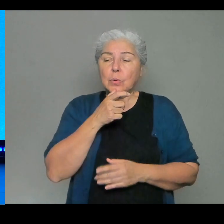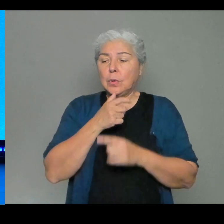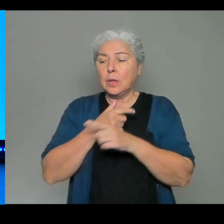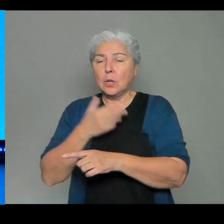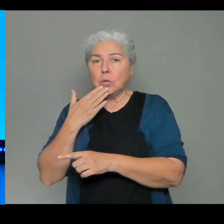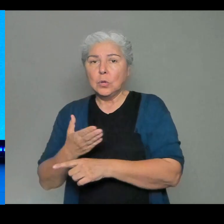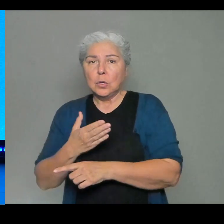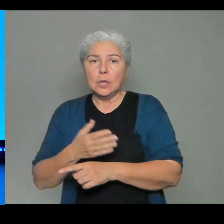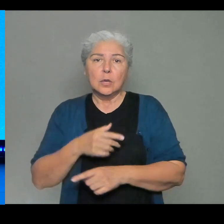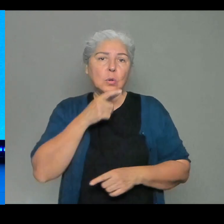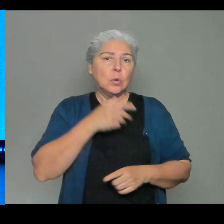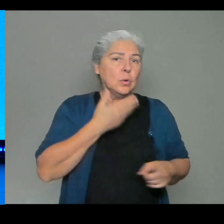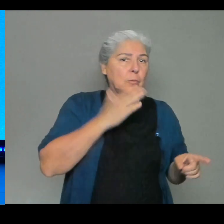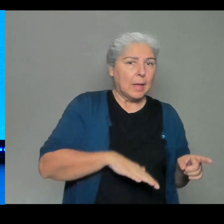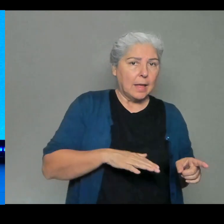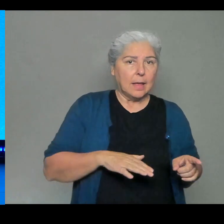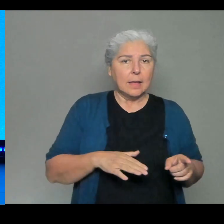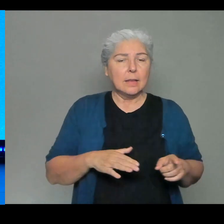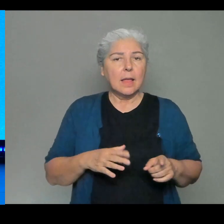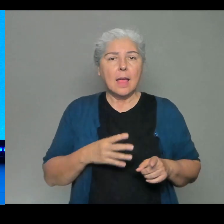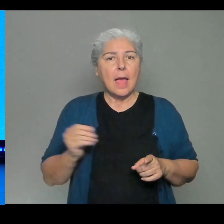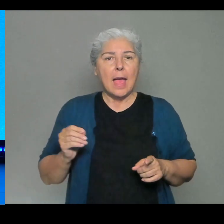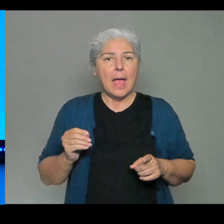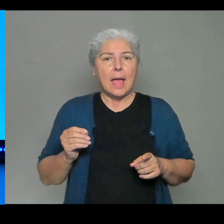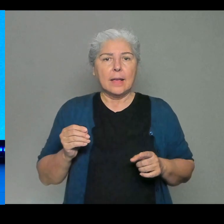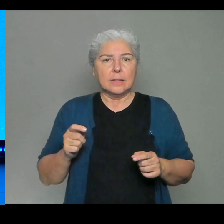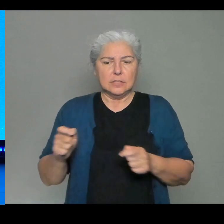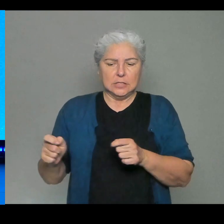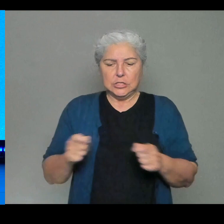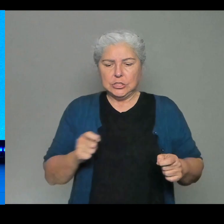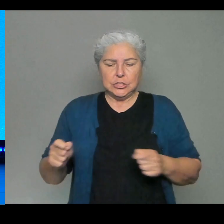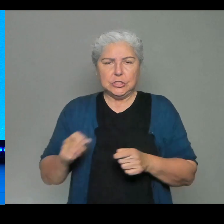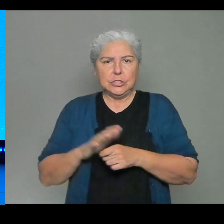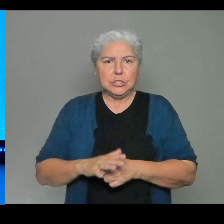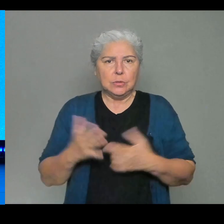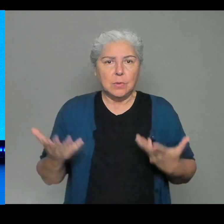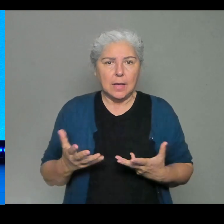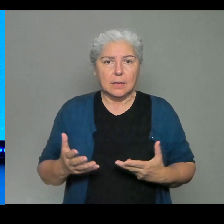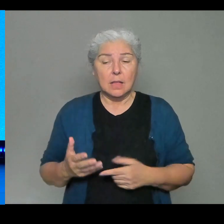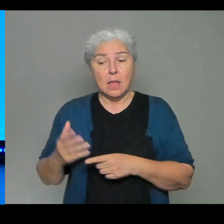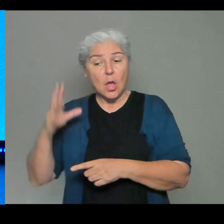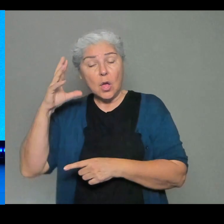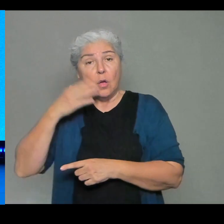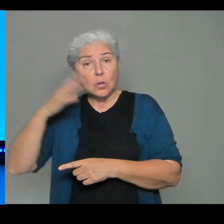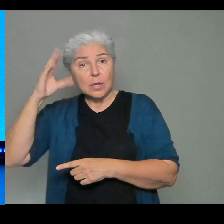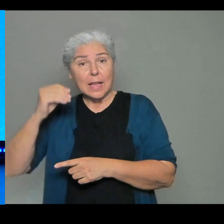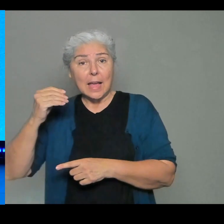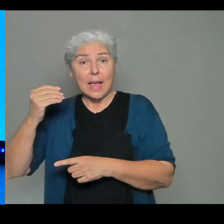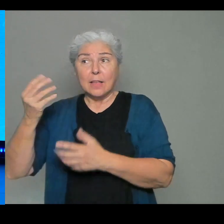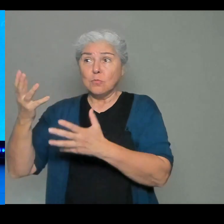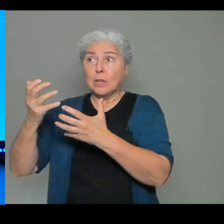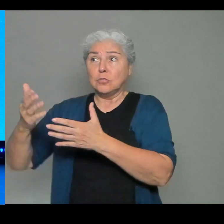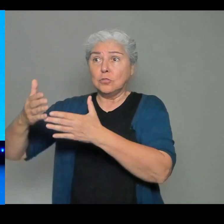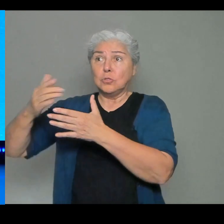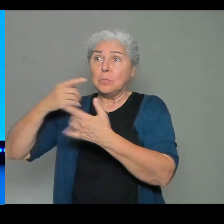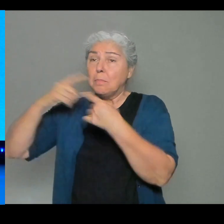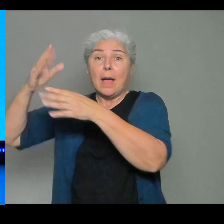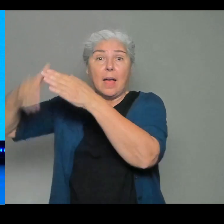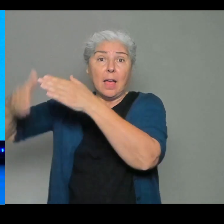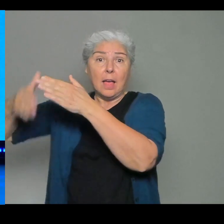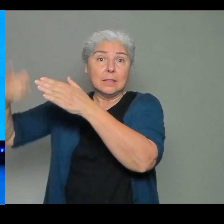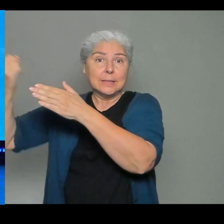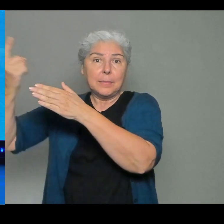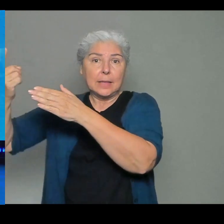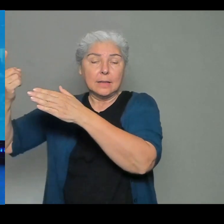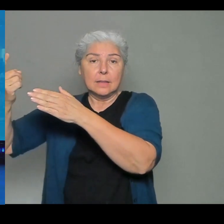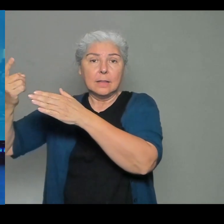you who the good guy is, who the bad guy is, and what's the tension between the two. The good guy is going to have some kind of thing he's